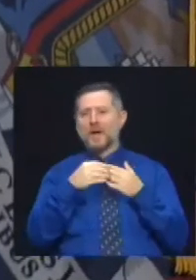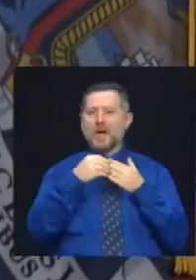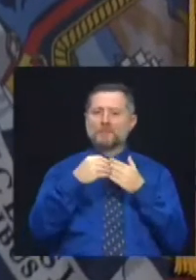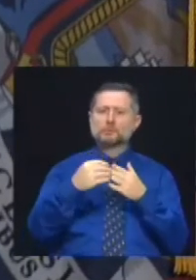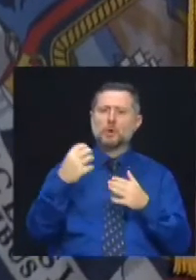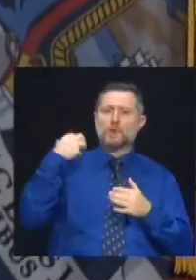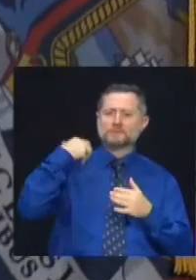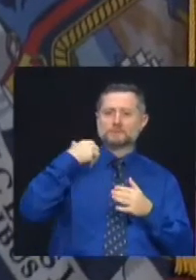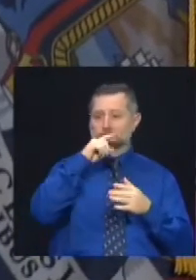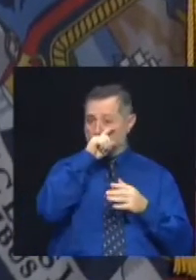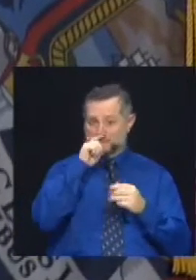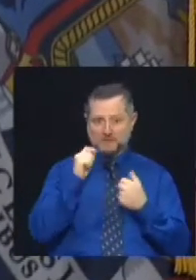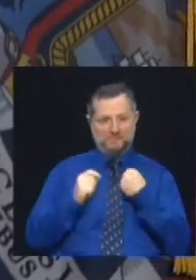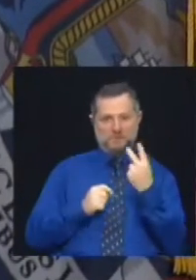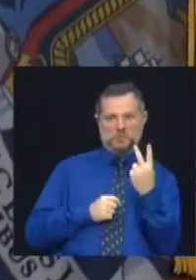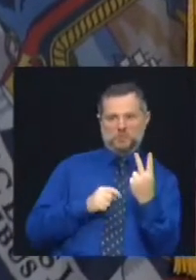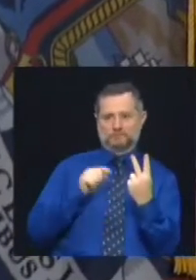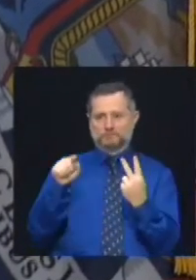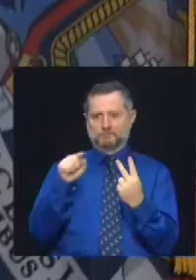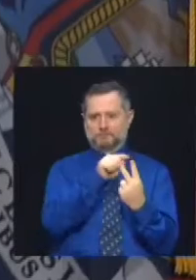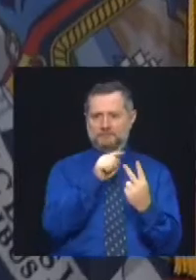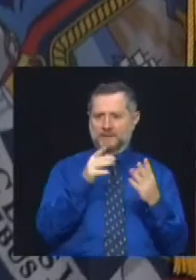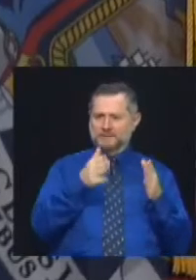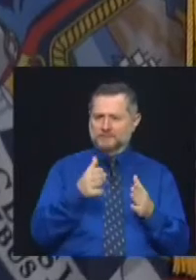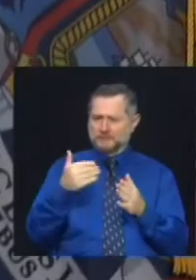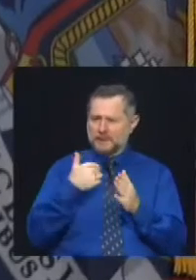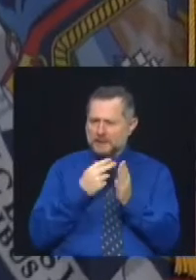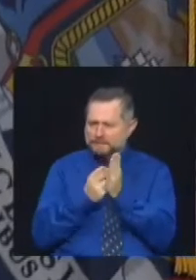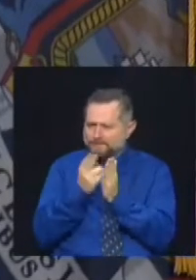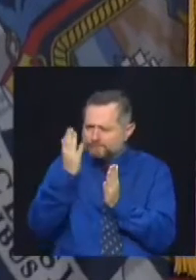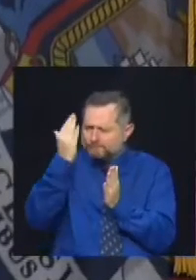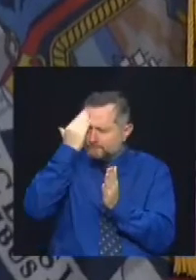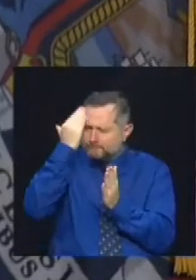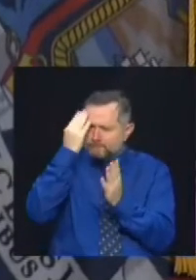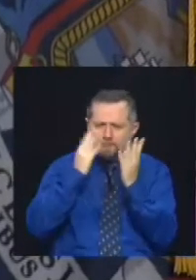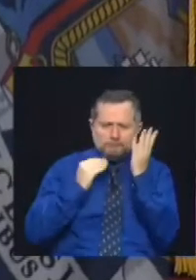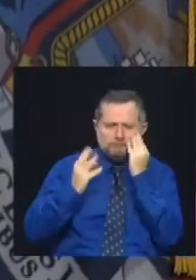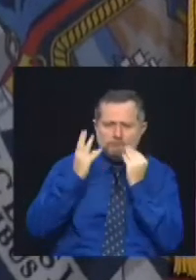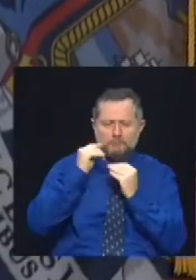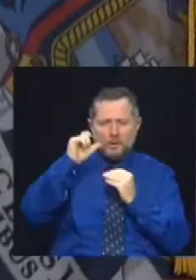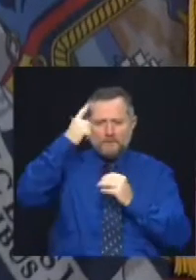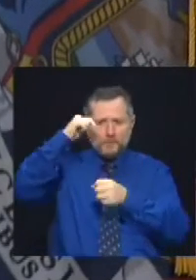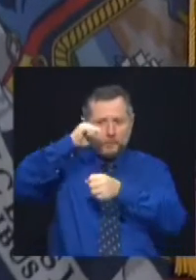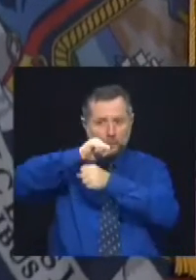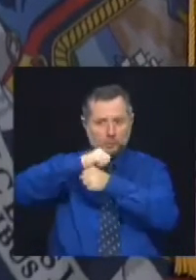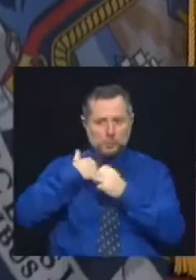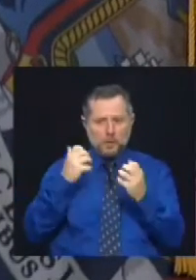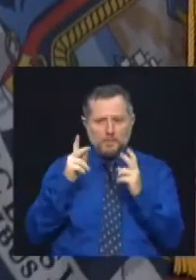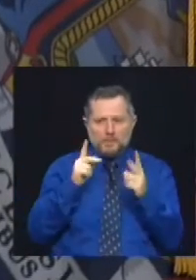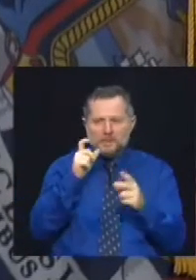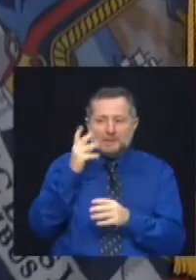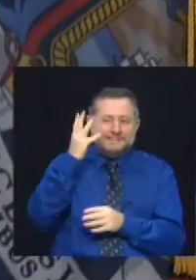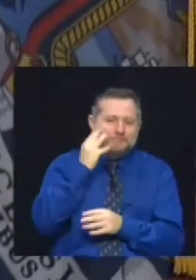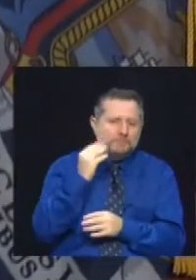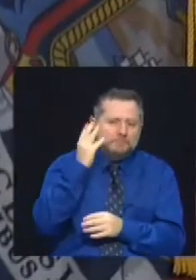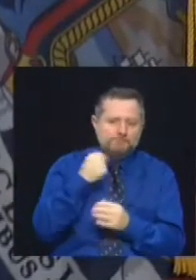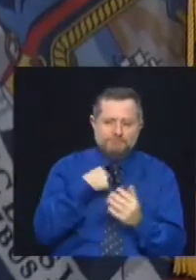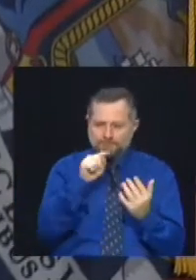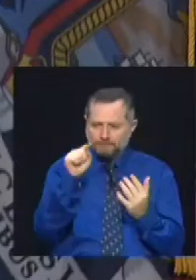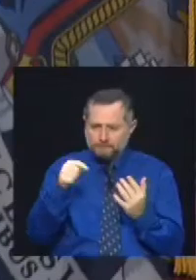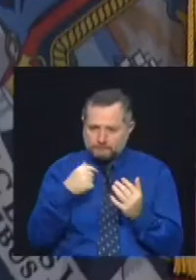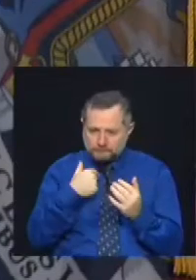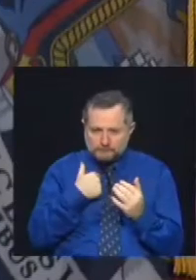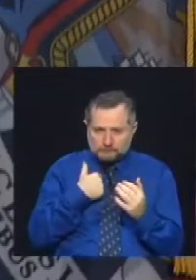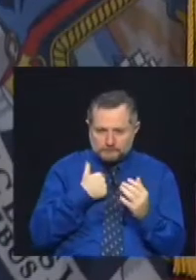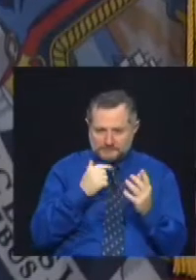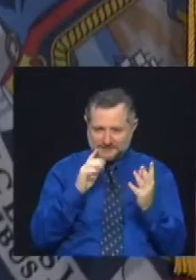individuals with great integrity and a lot of government experience. I want people who know what they're doing surrounding me, and I'll listen to their advice. And so I